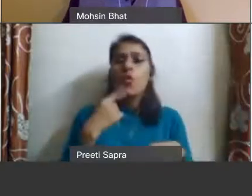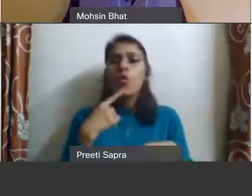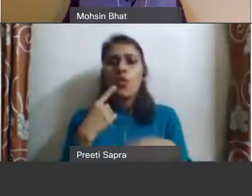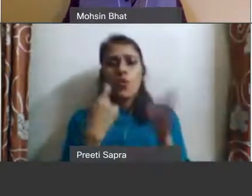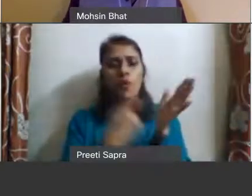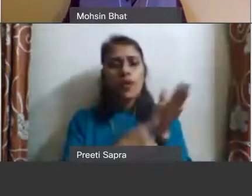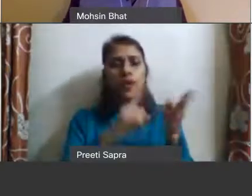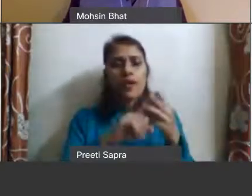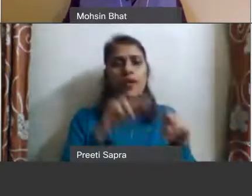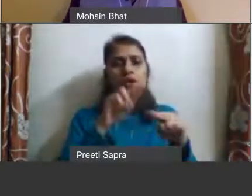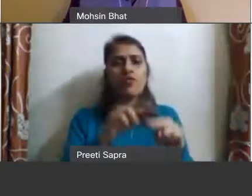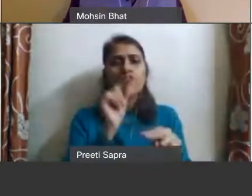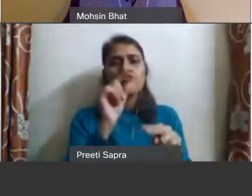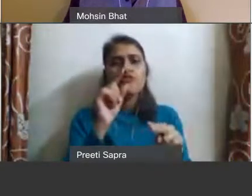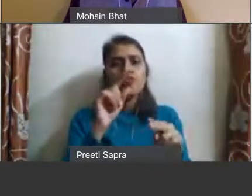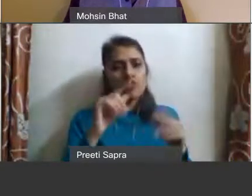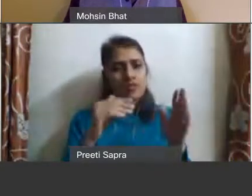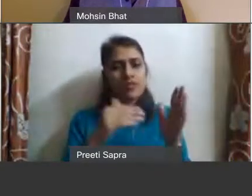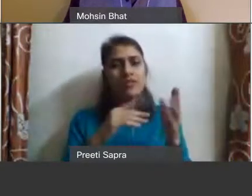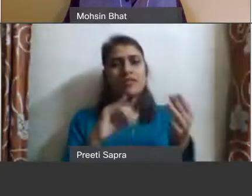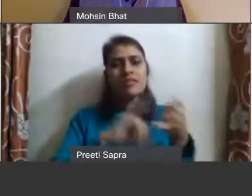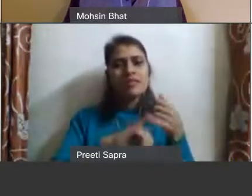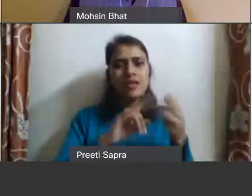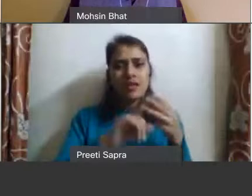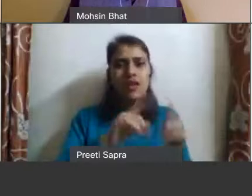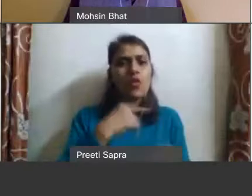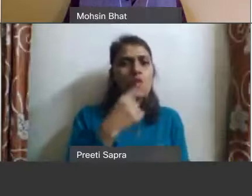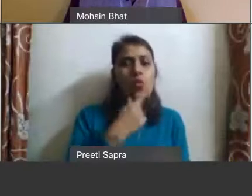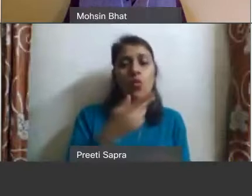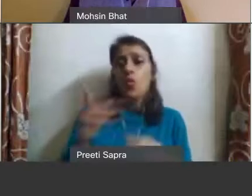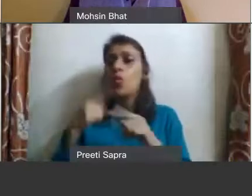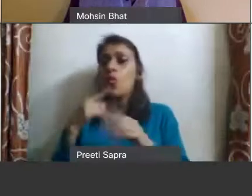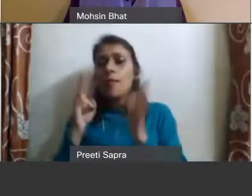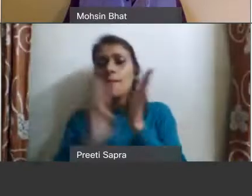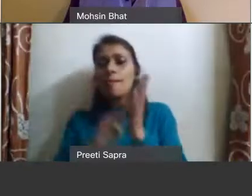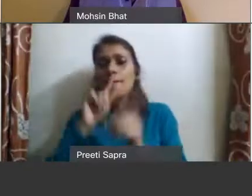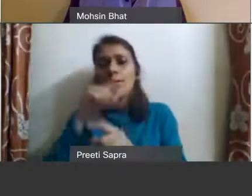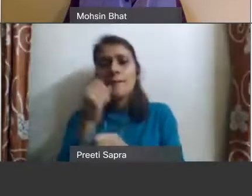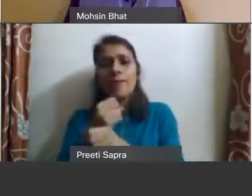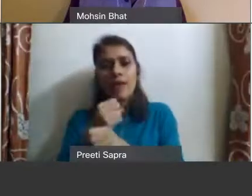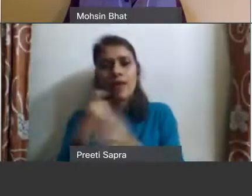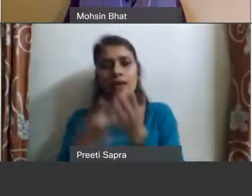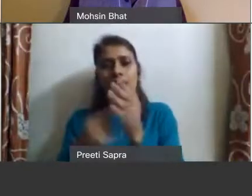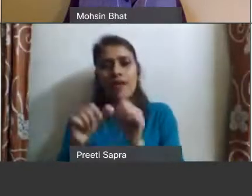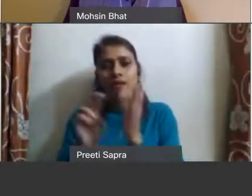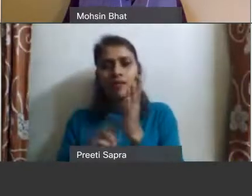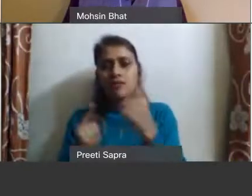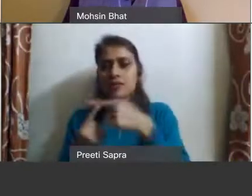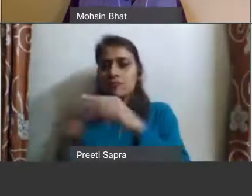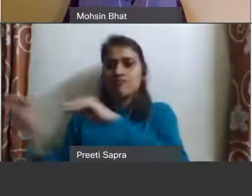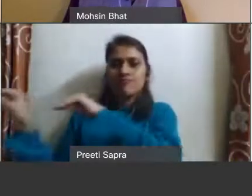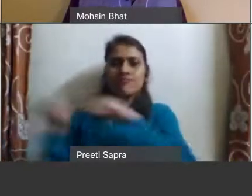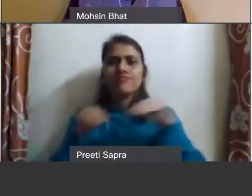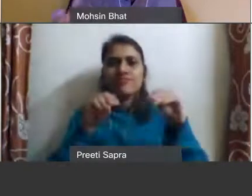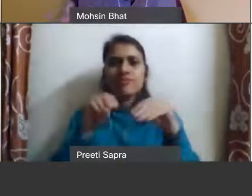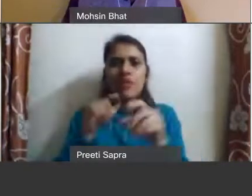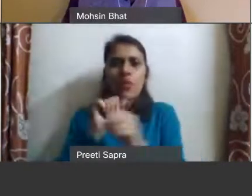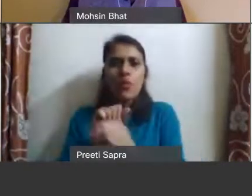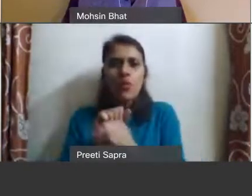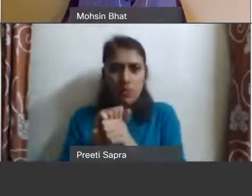is historically deeply embedded in the way Indian citizenship law has evolved since partition,